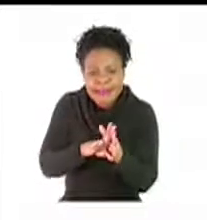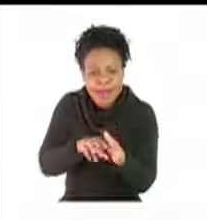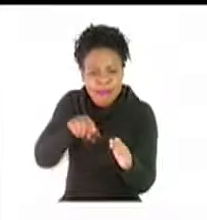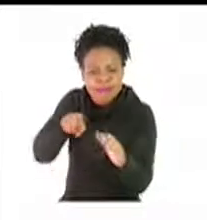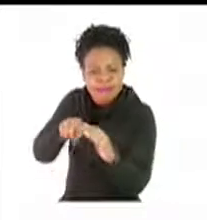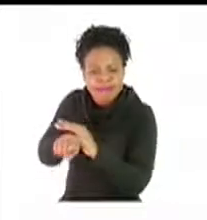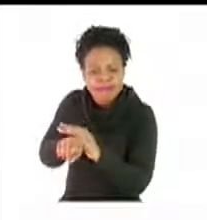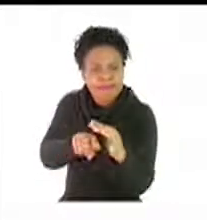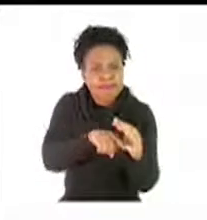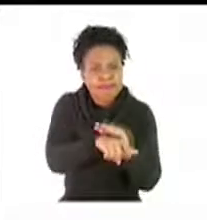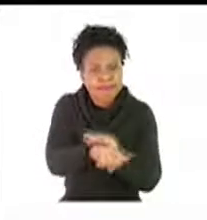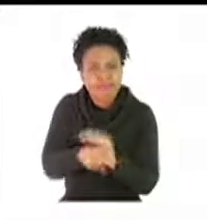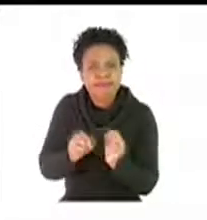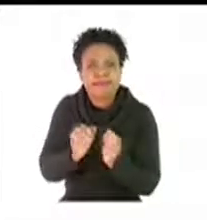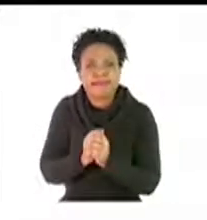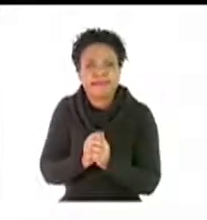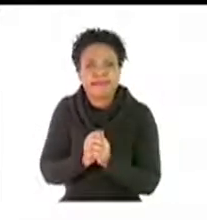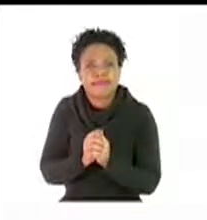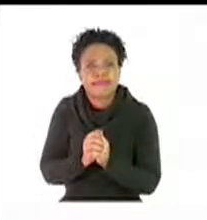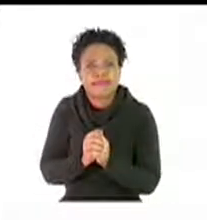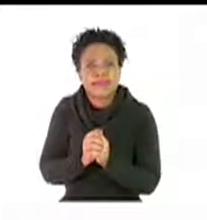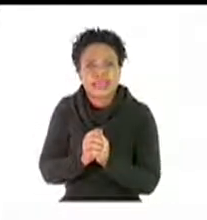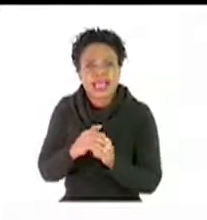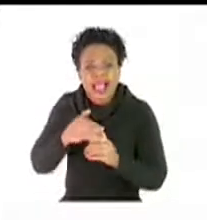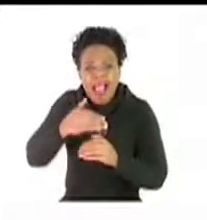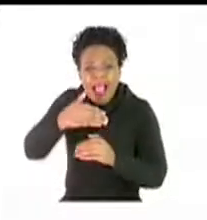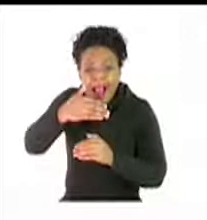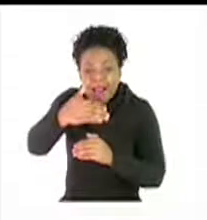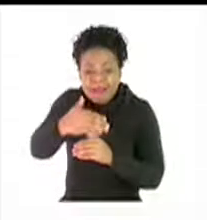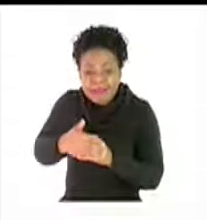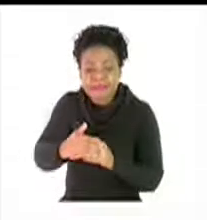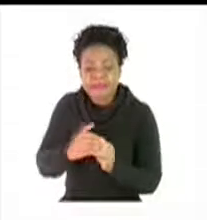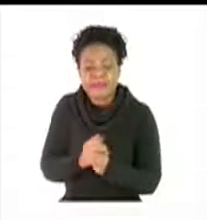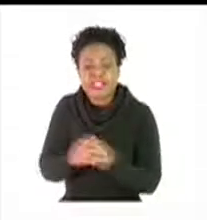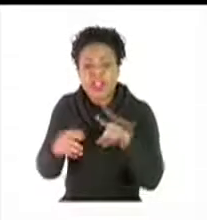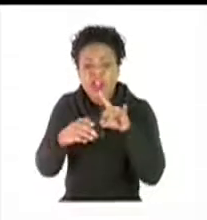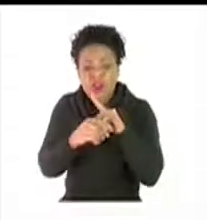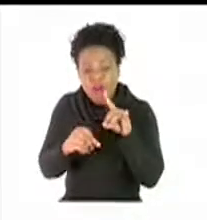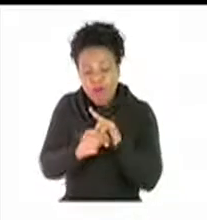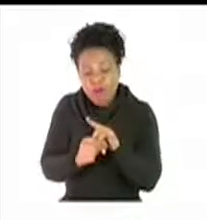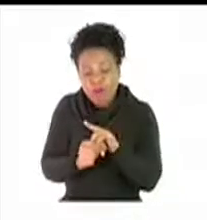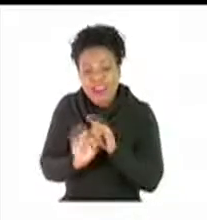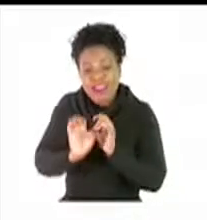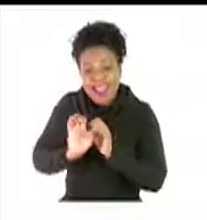Not long afterwards, a goat and her kid came along.